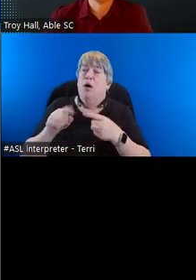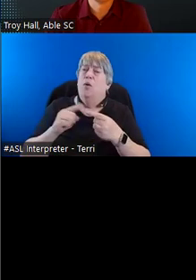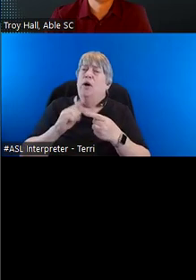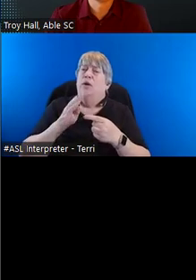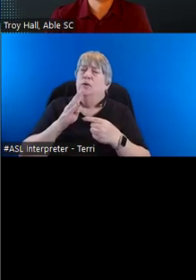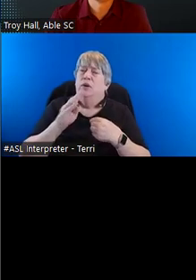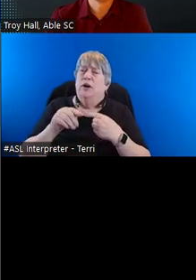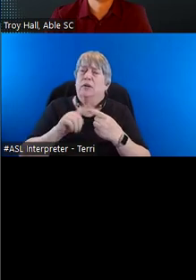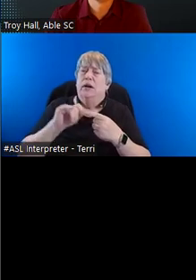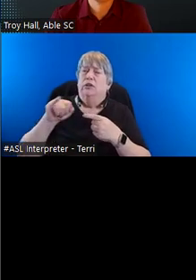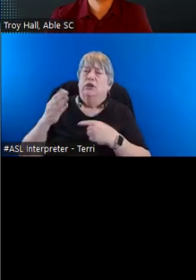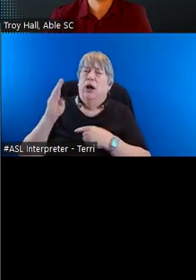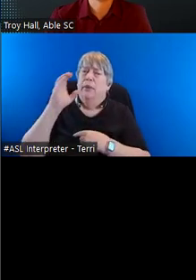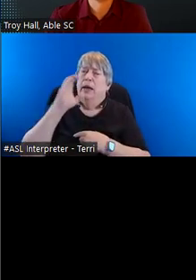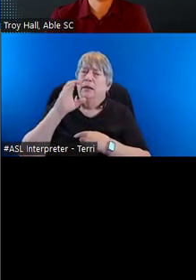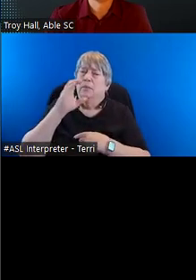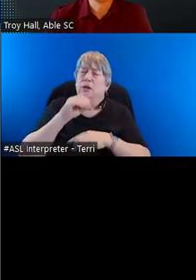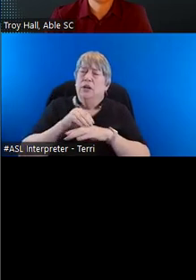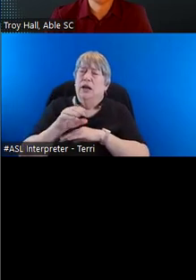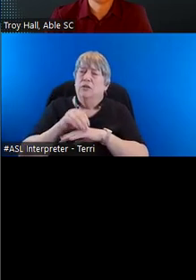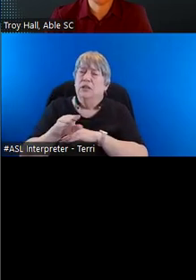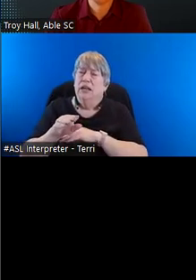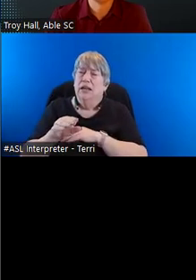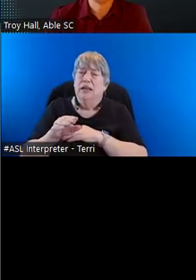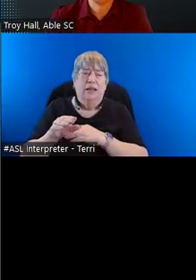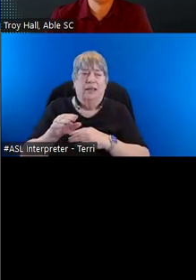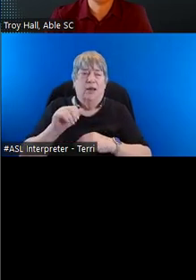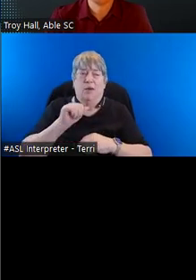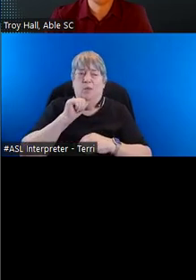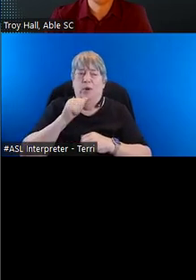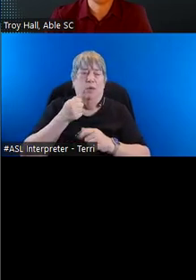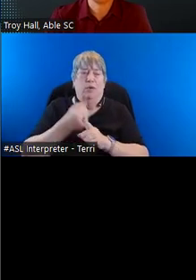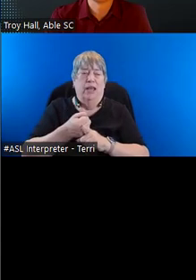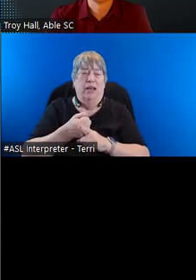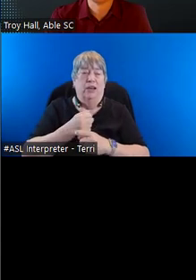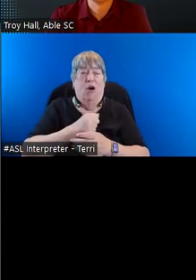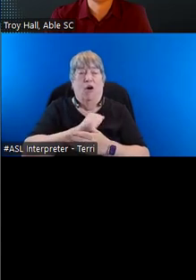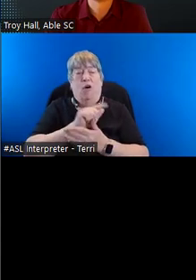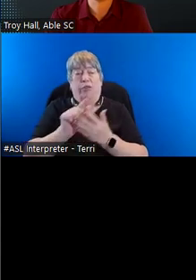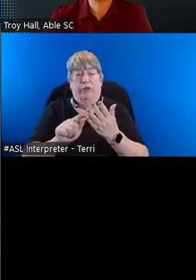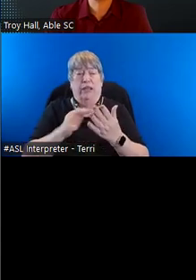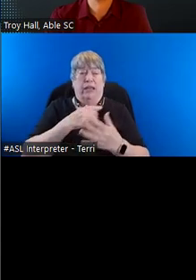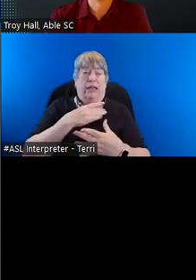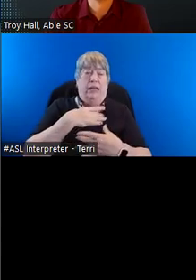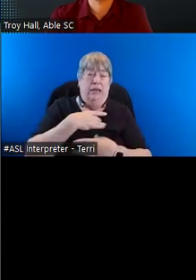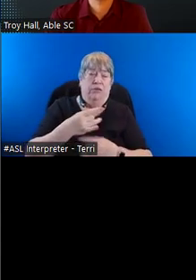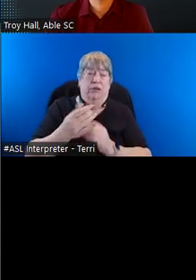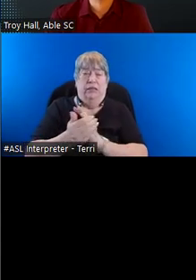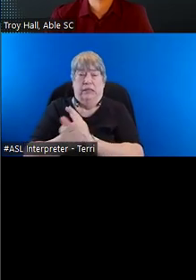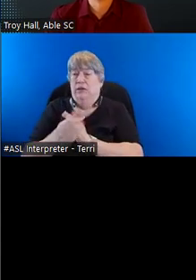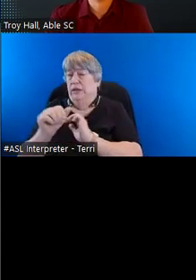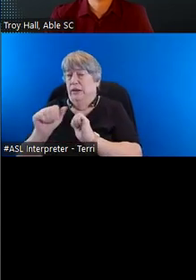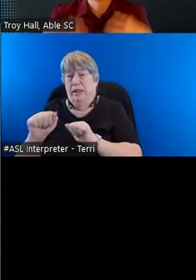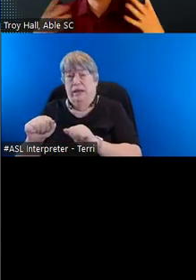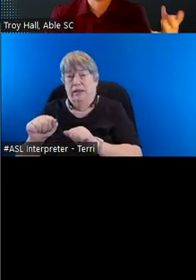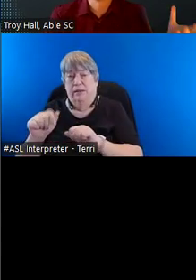about job exploration counseling, we're probably not going to hit all three for every single service, right? So when